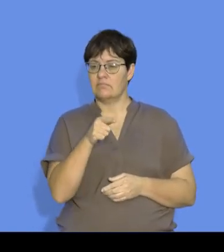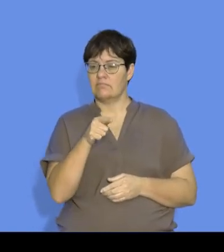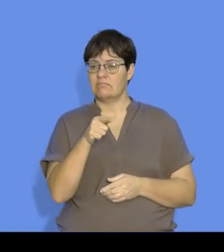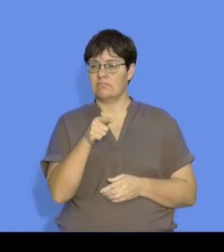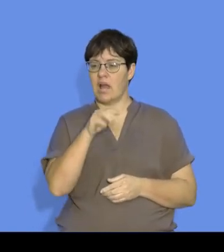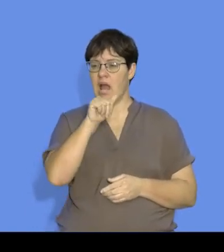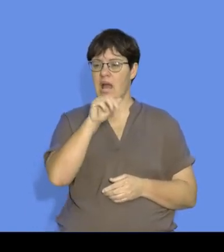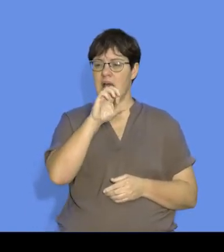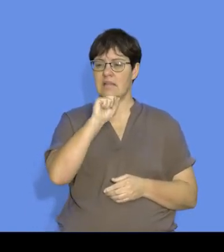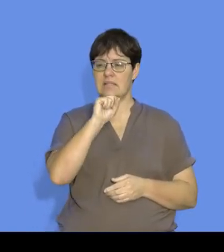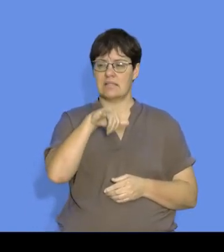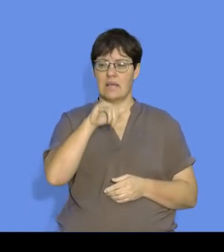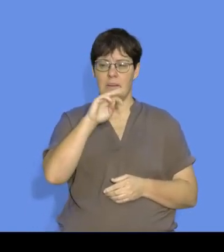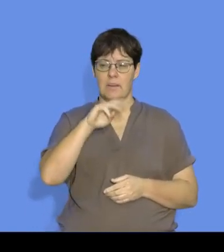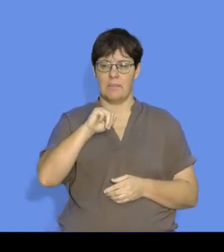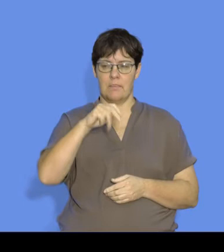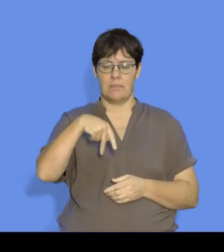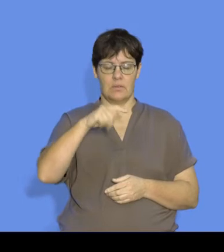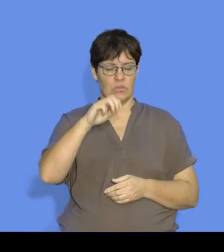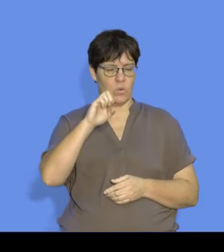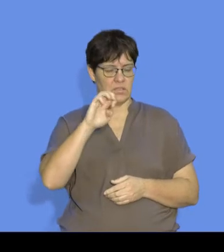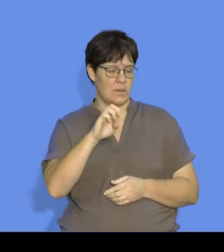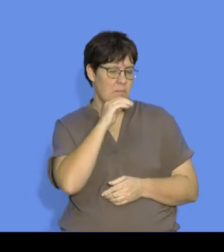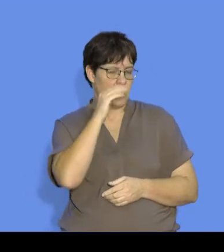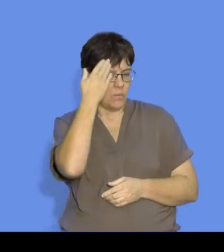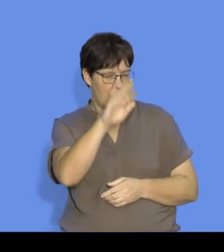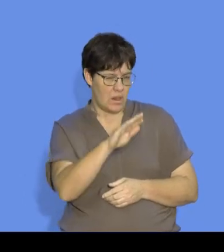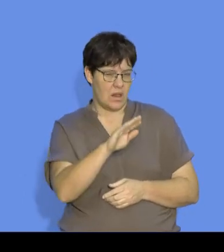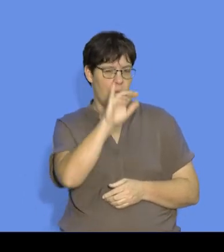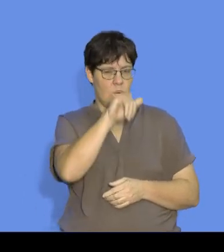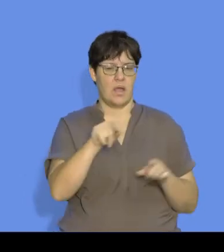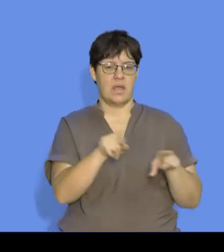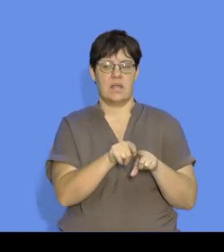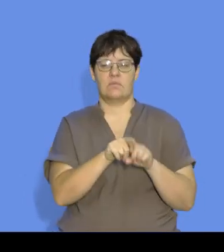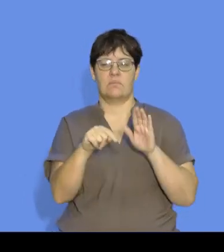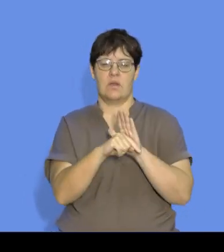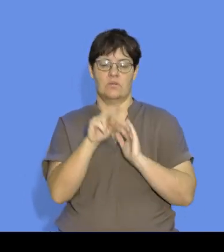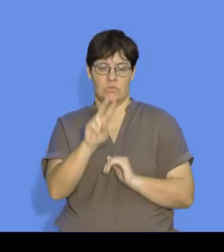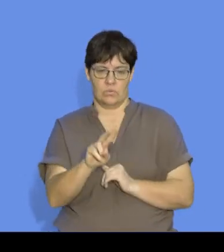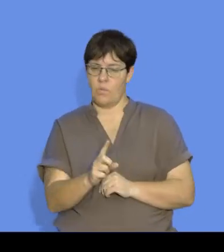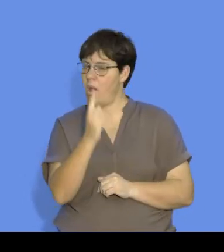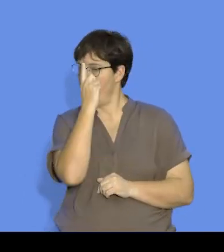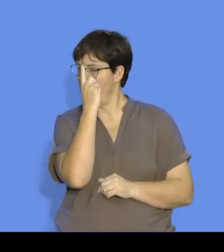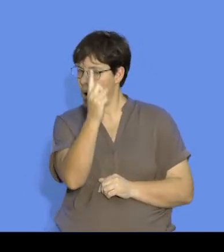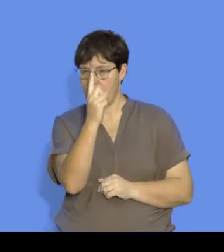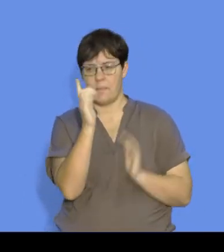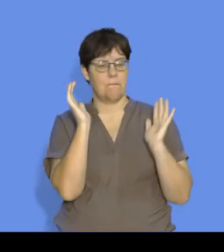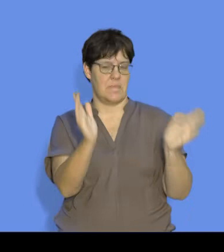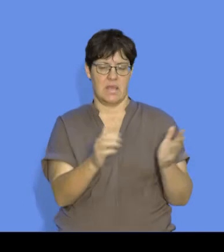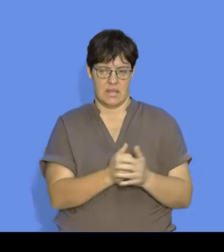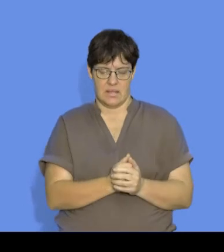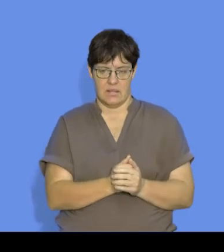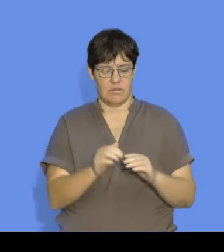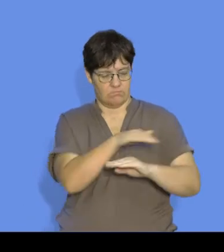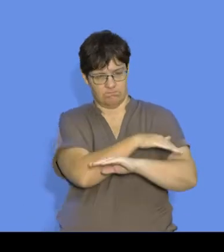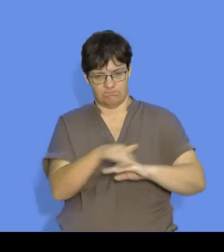function of mine, we know that will be y is equals to -2, because there's only one